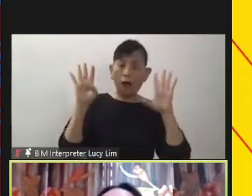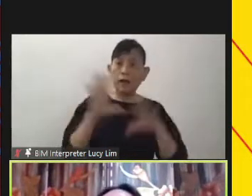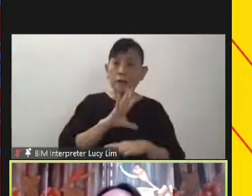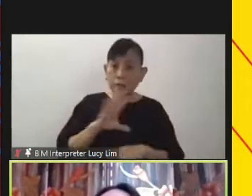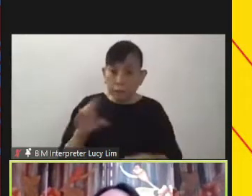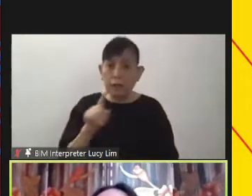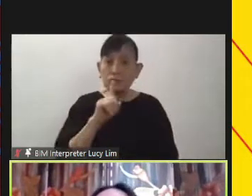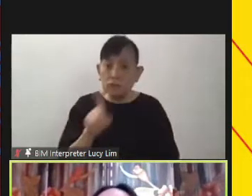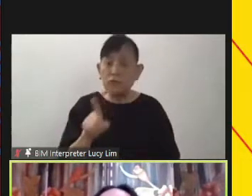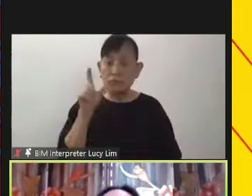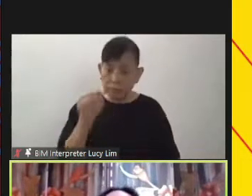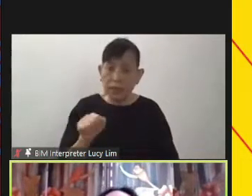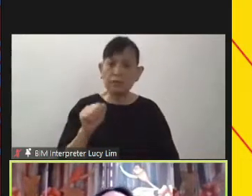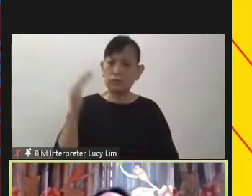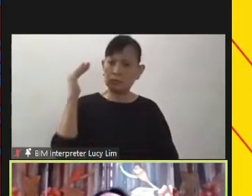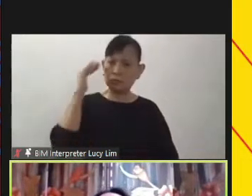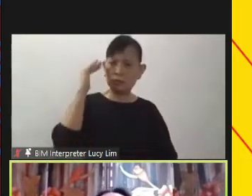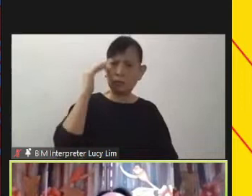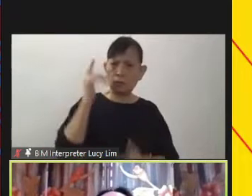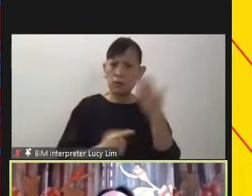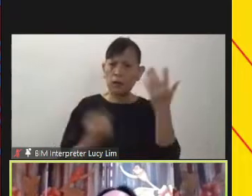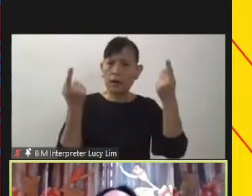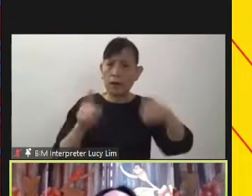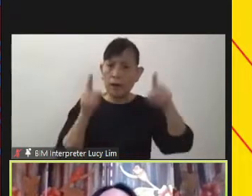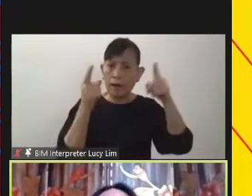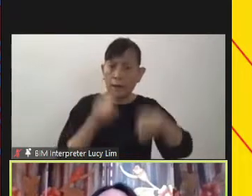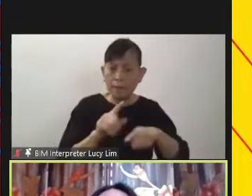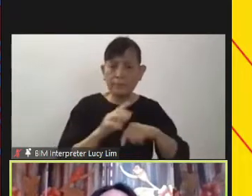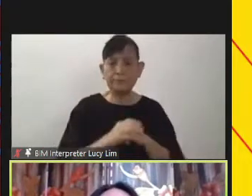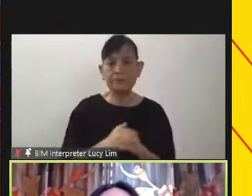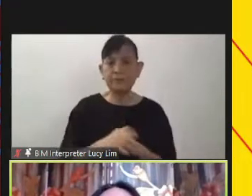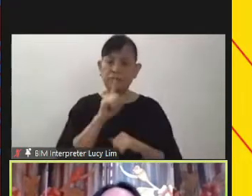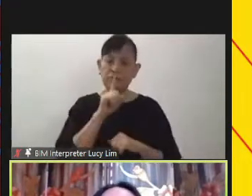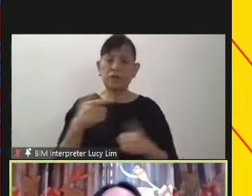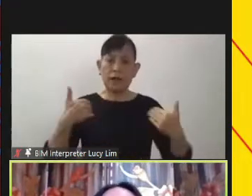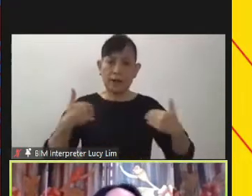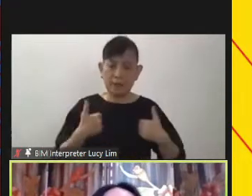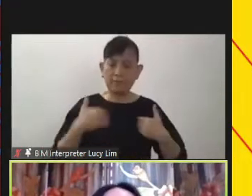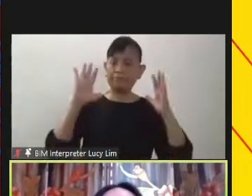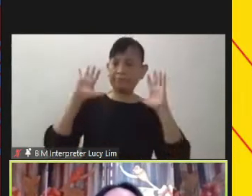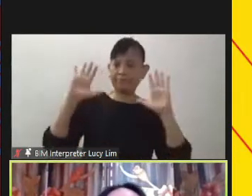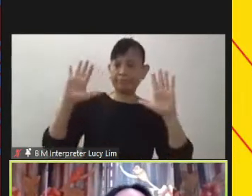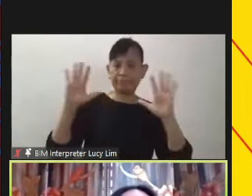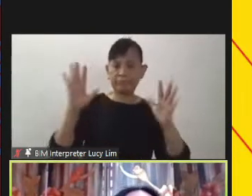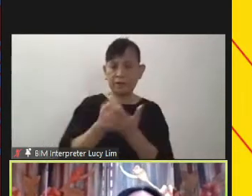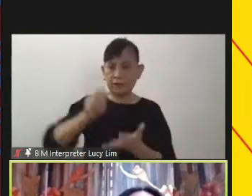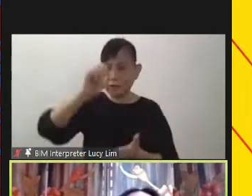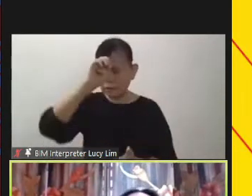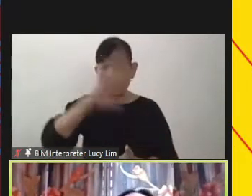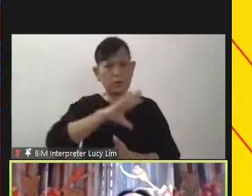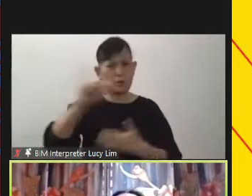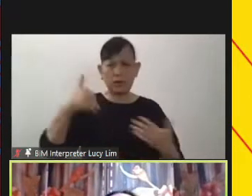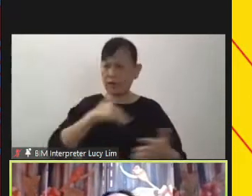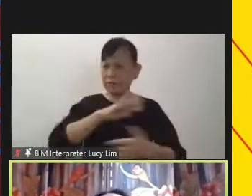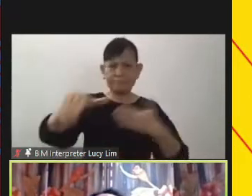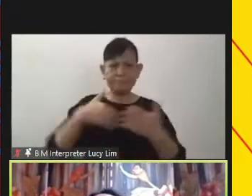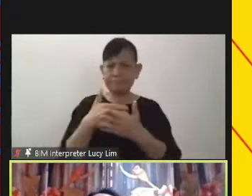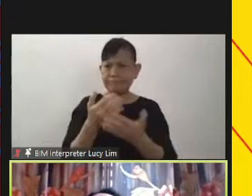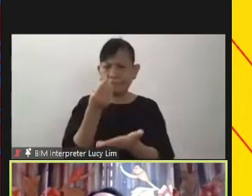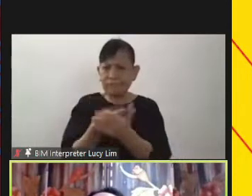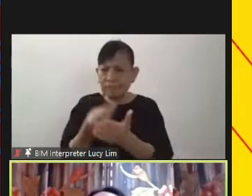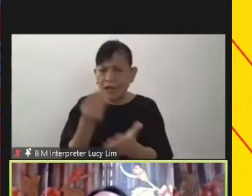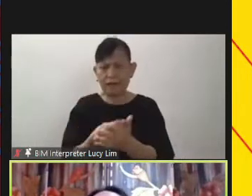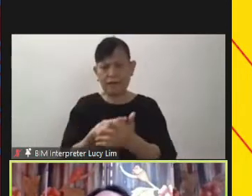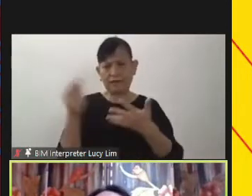face reality. Because even if we have a great education and we have financial and everything, but if, let's just